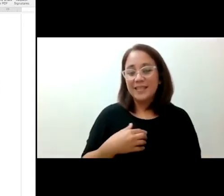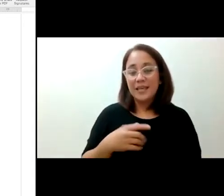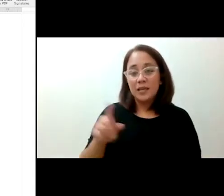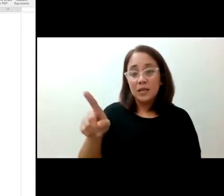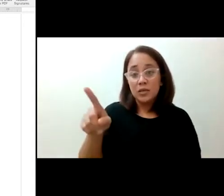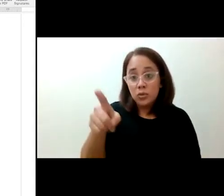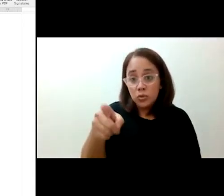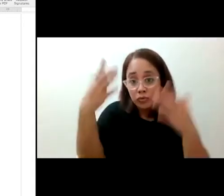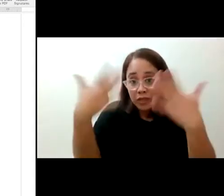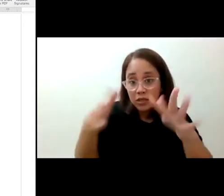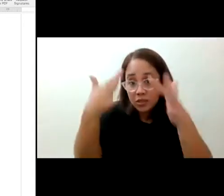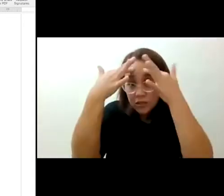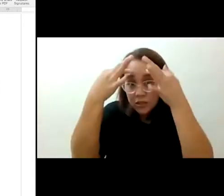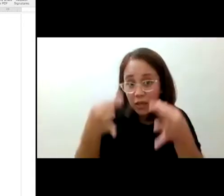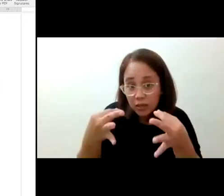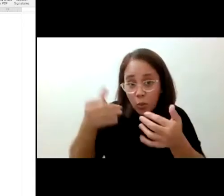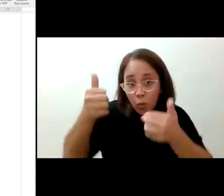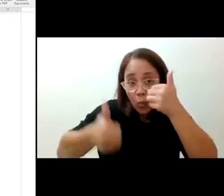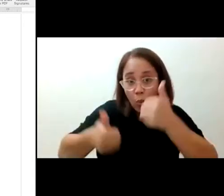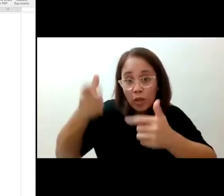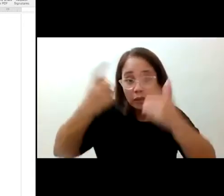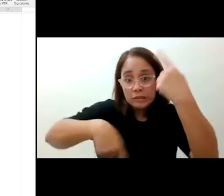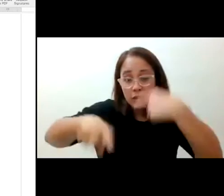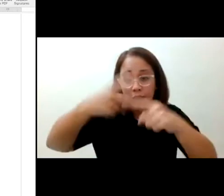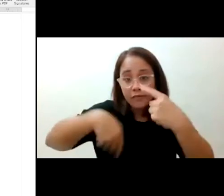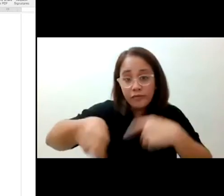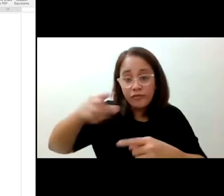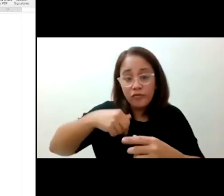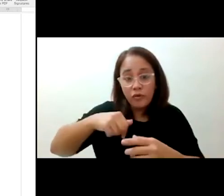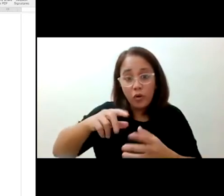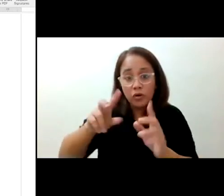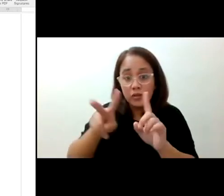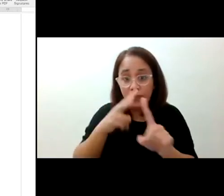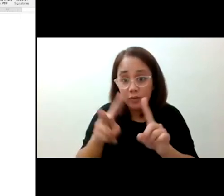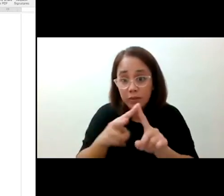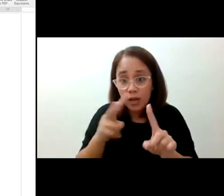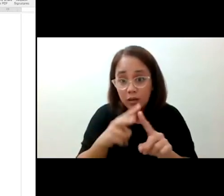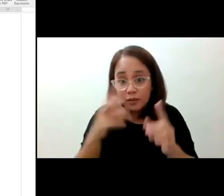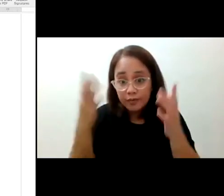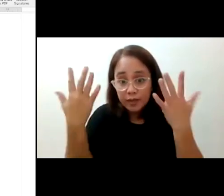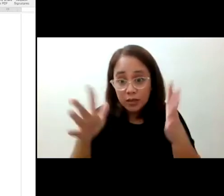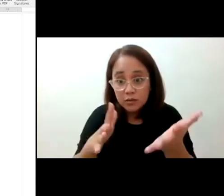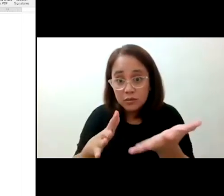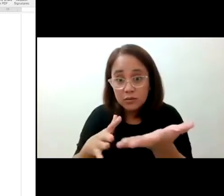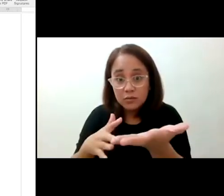decided which signs you want to pick for the vocabulary?